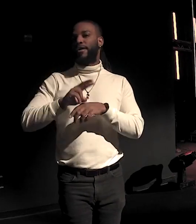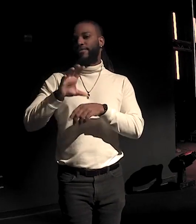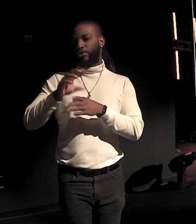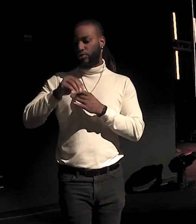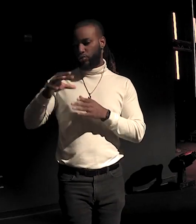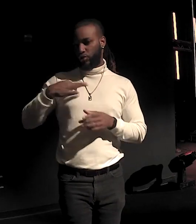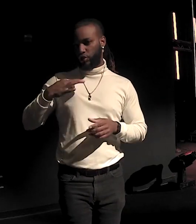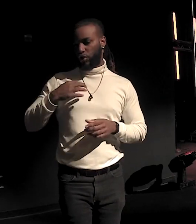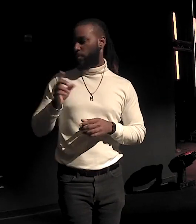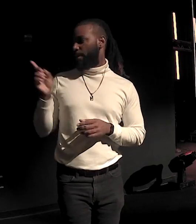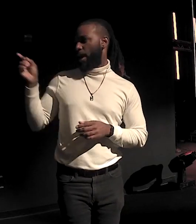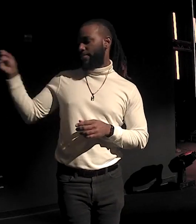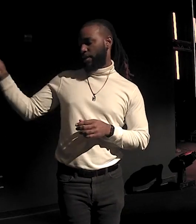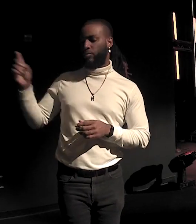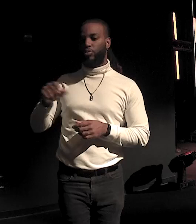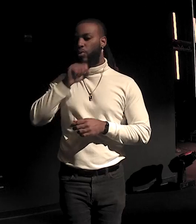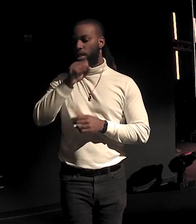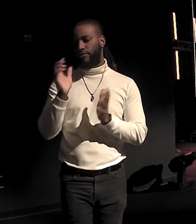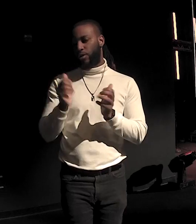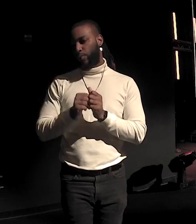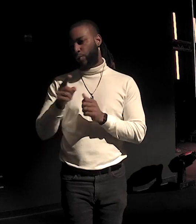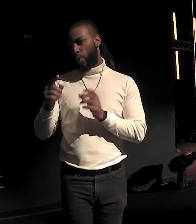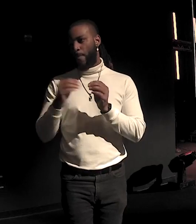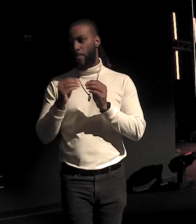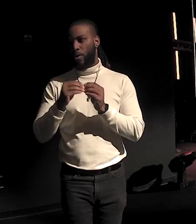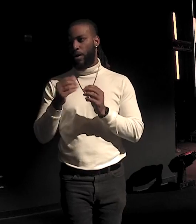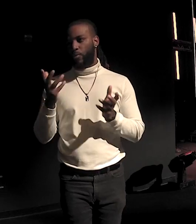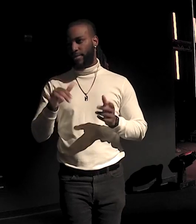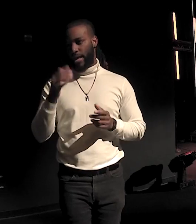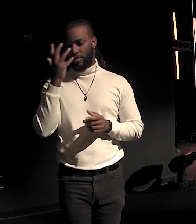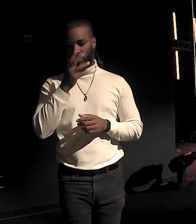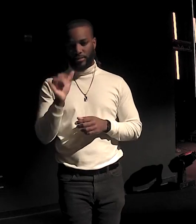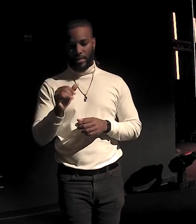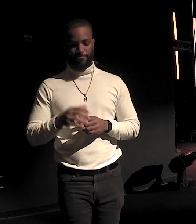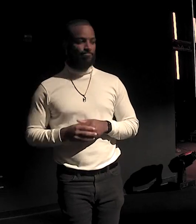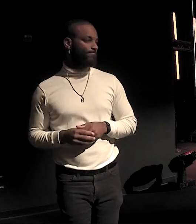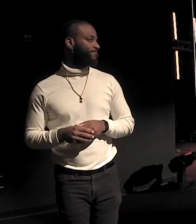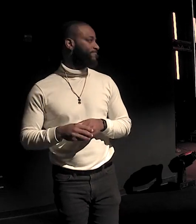at the Welcome Center, and we would love to talk to you more about what that looks like.